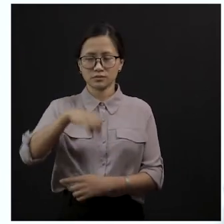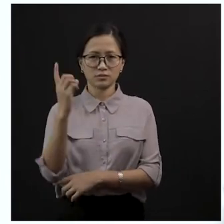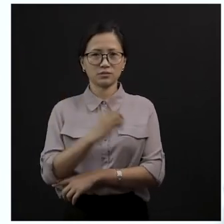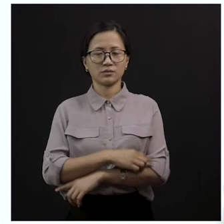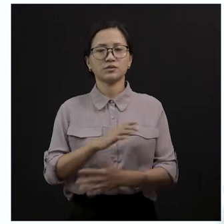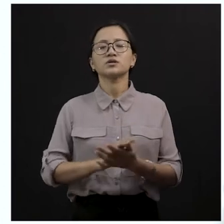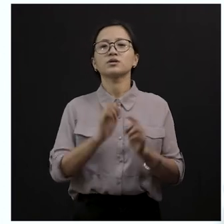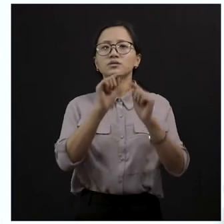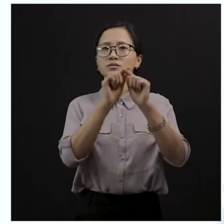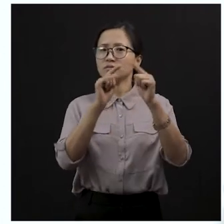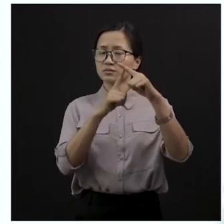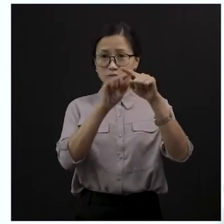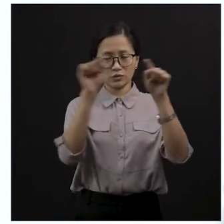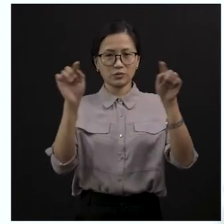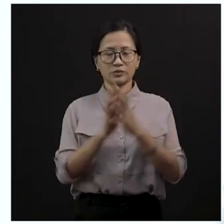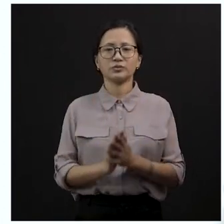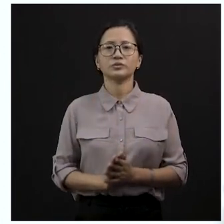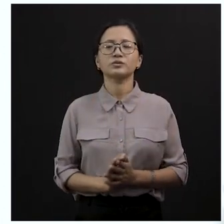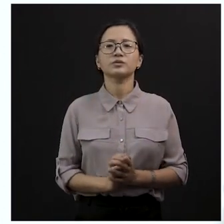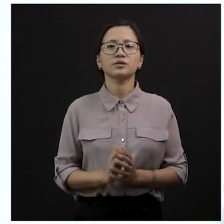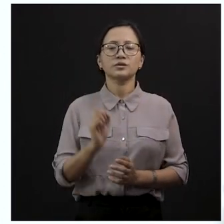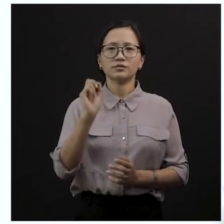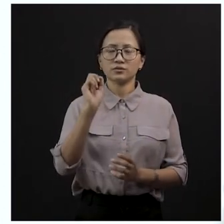topic will be chapter 8, that is